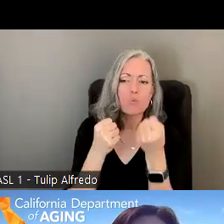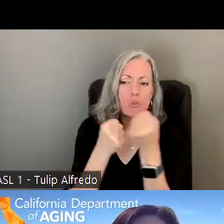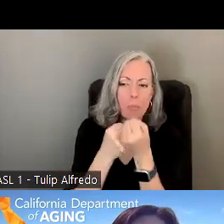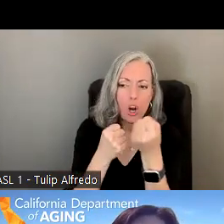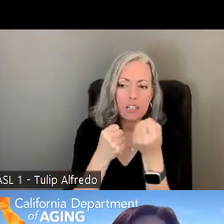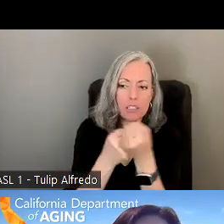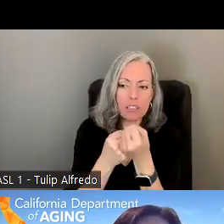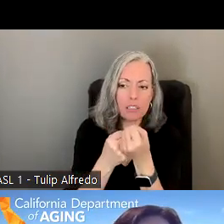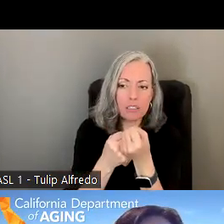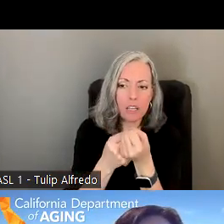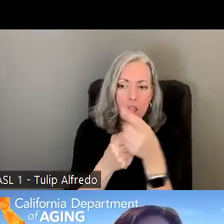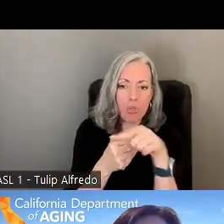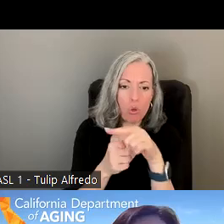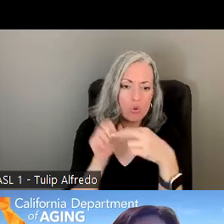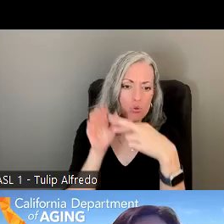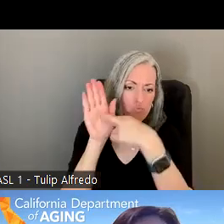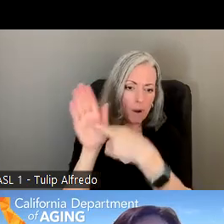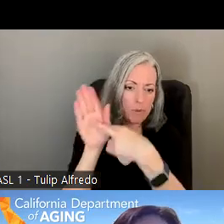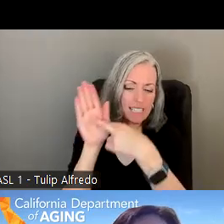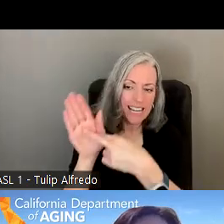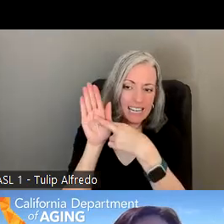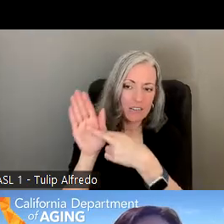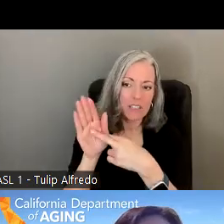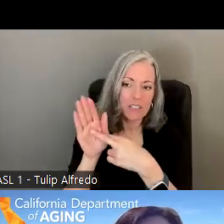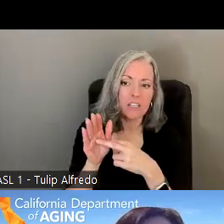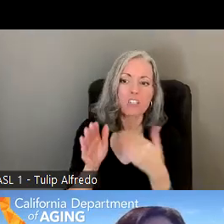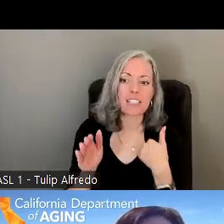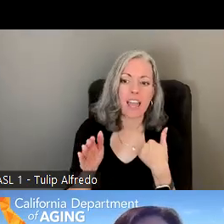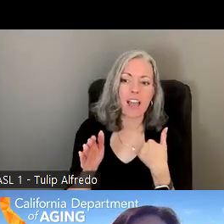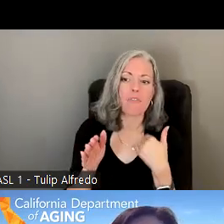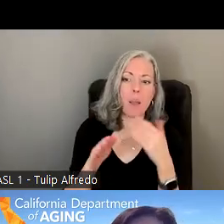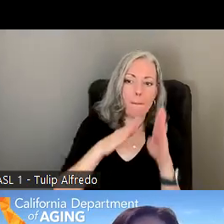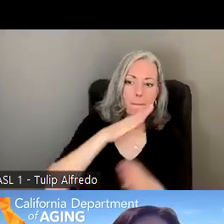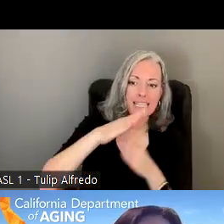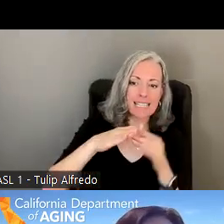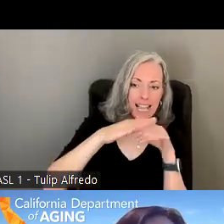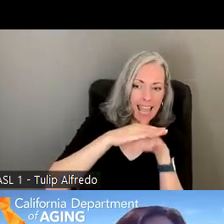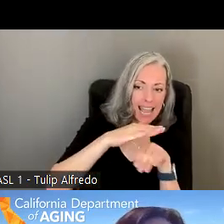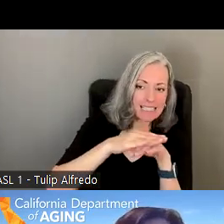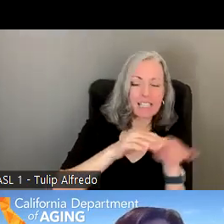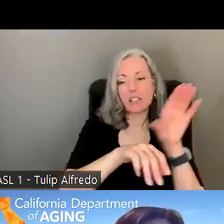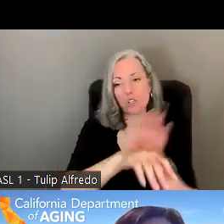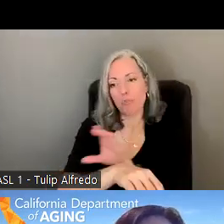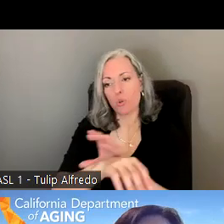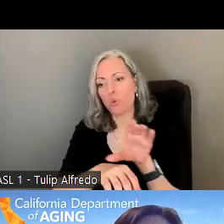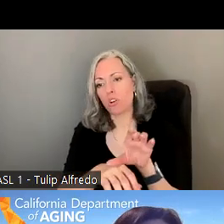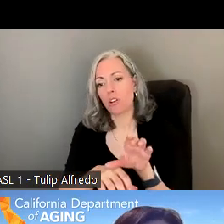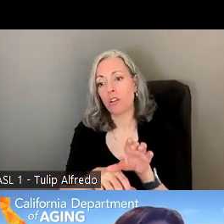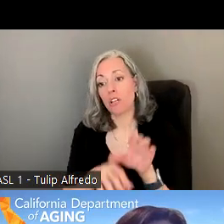know, those representatives with, you know, just having the basic access, computer and otherwise to be able